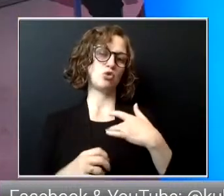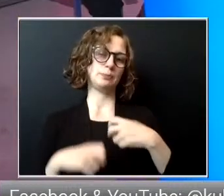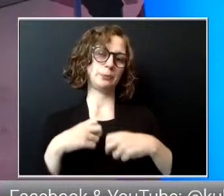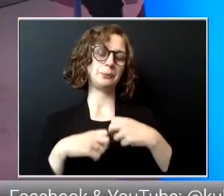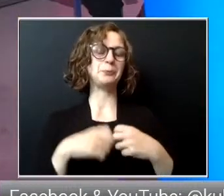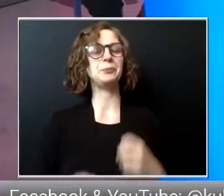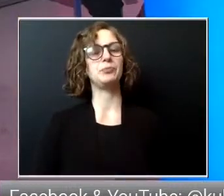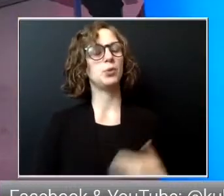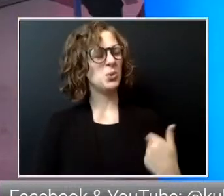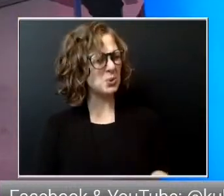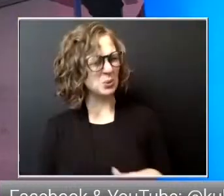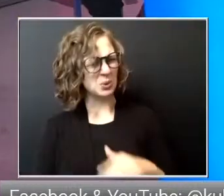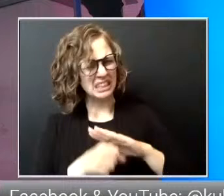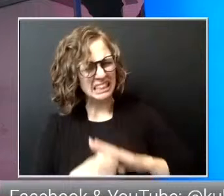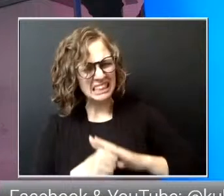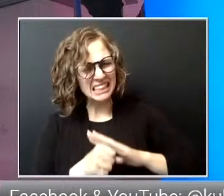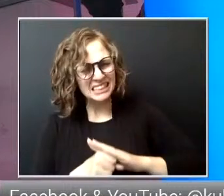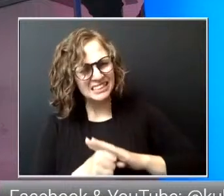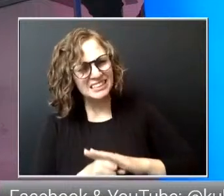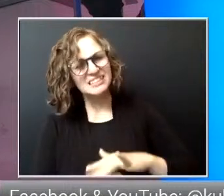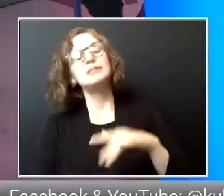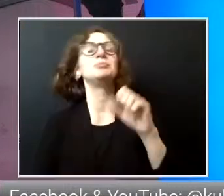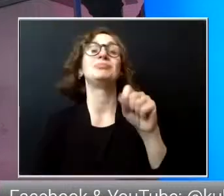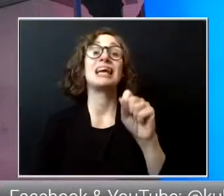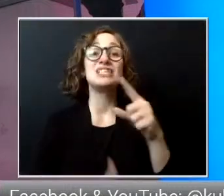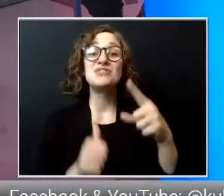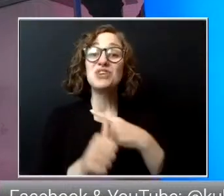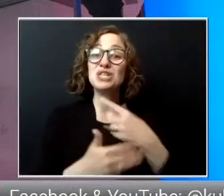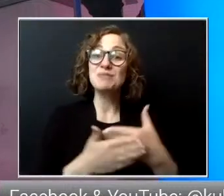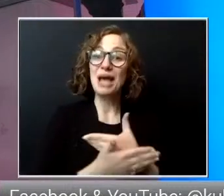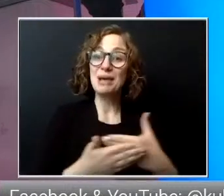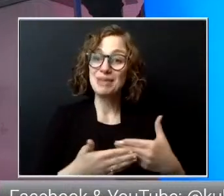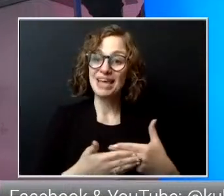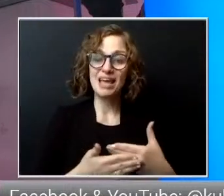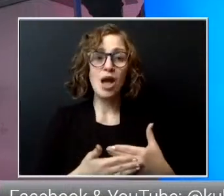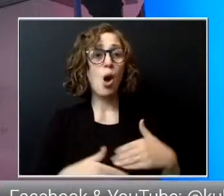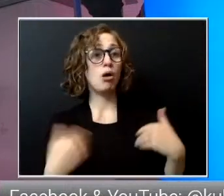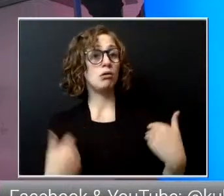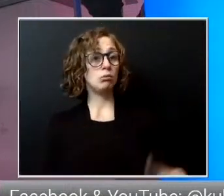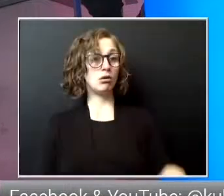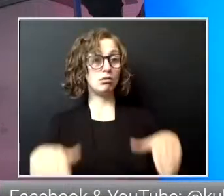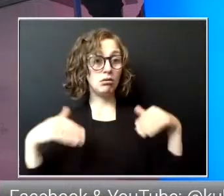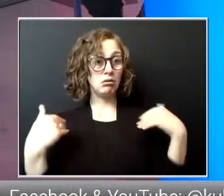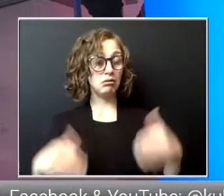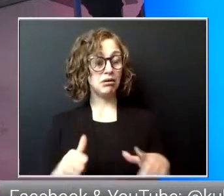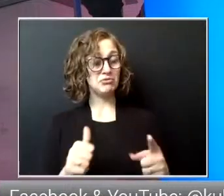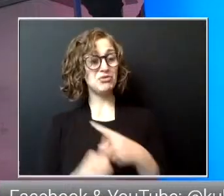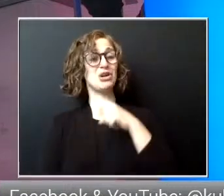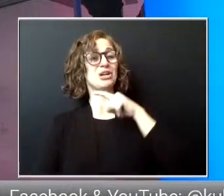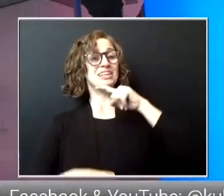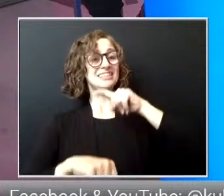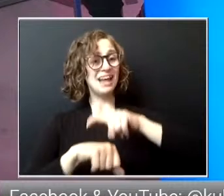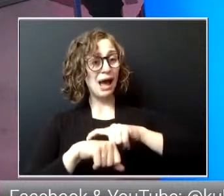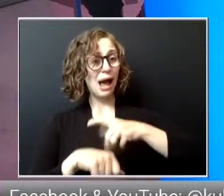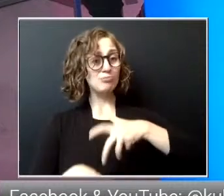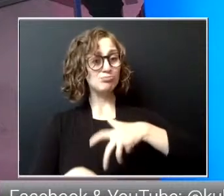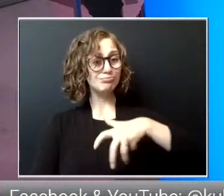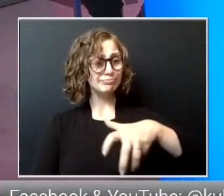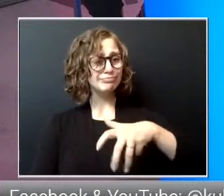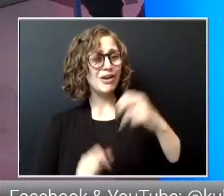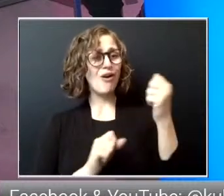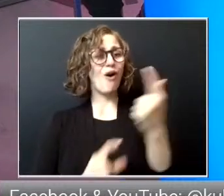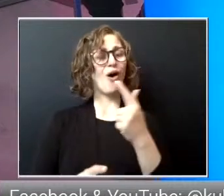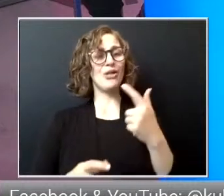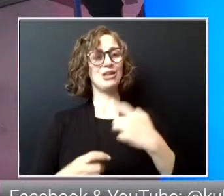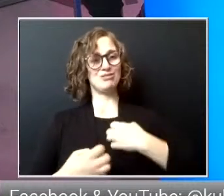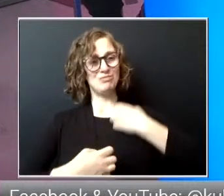stressful. Yeah, it was first stressful. baby. Yes. This is your first rodeo. Yes. All the emotions and hormones already on top of that,